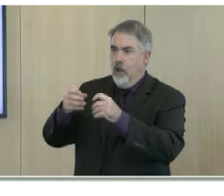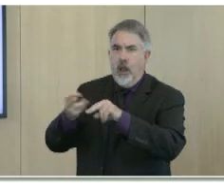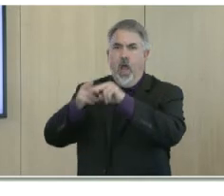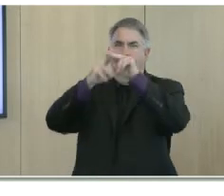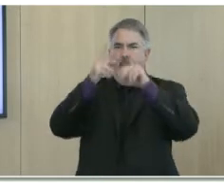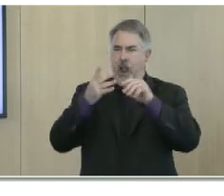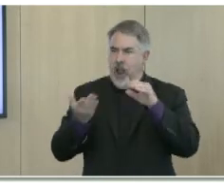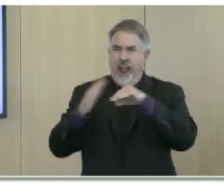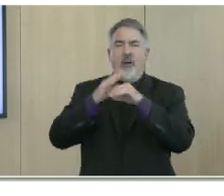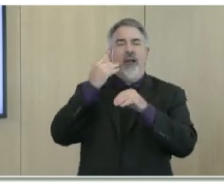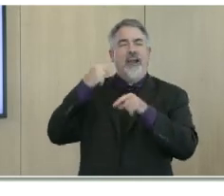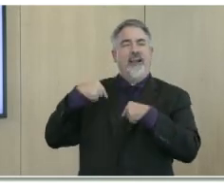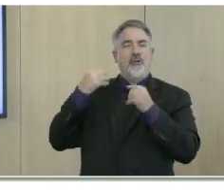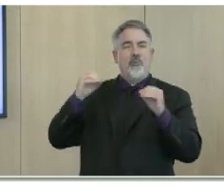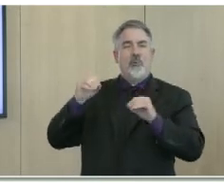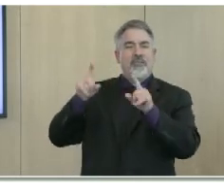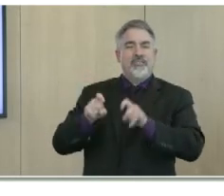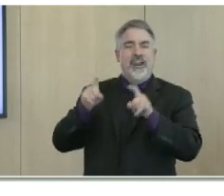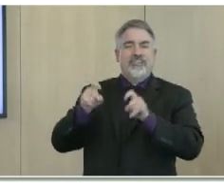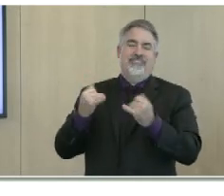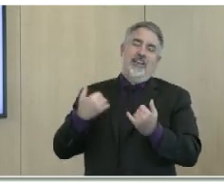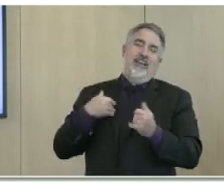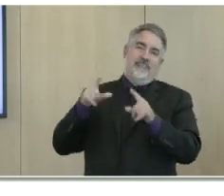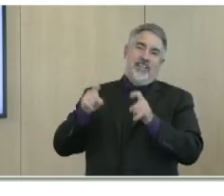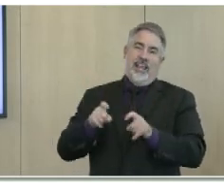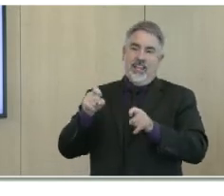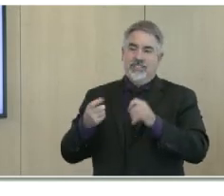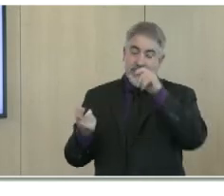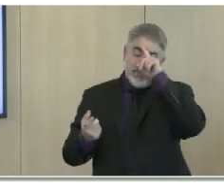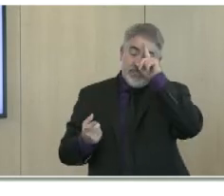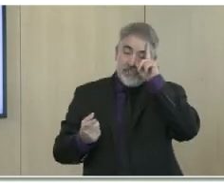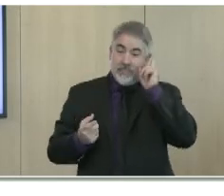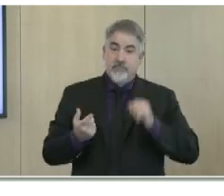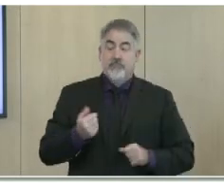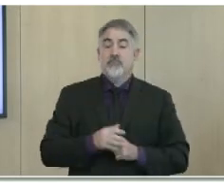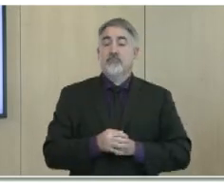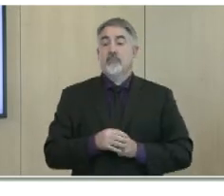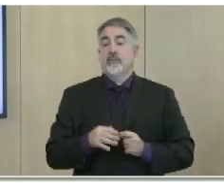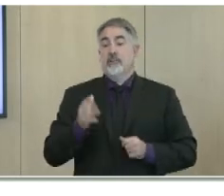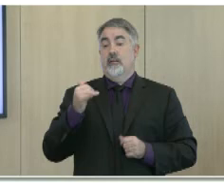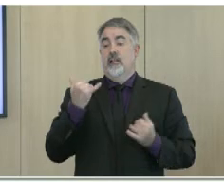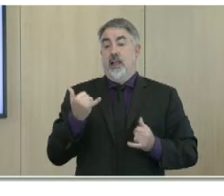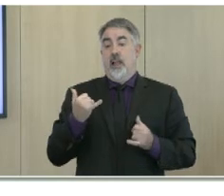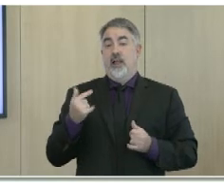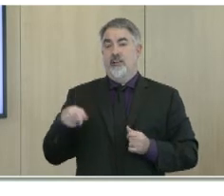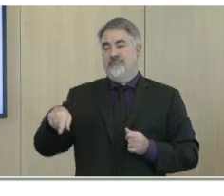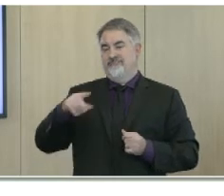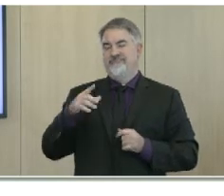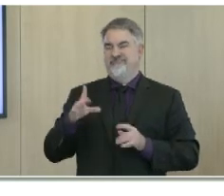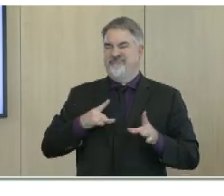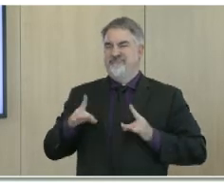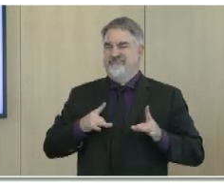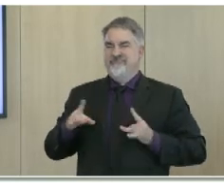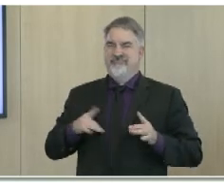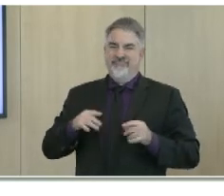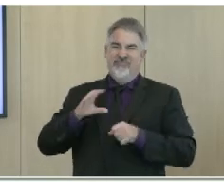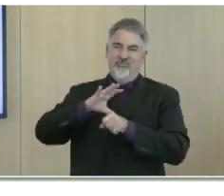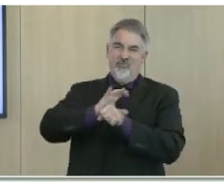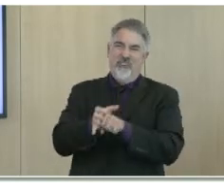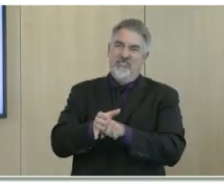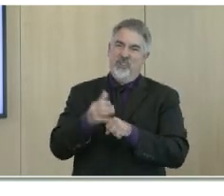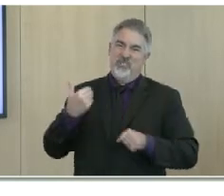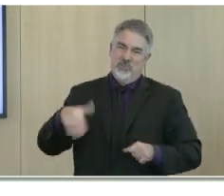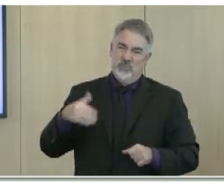the difference between the increase in testing and the increase in the number of positives. As we've seen our daily increase in the number of testing go